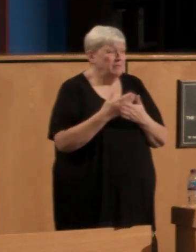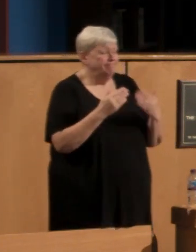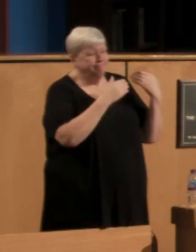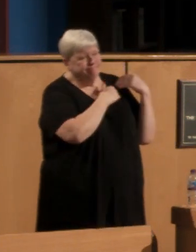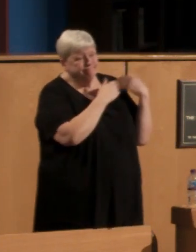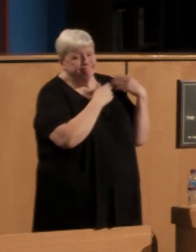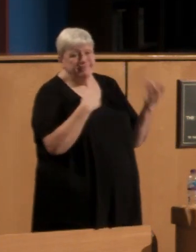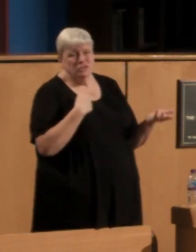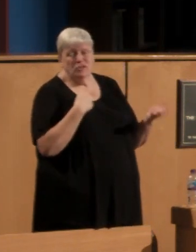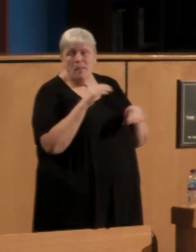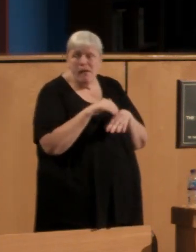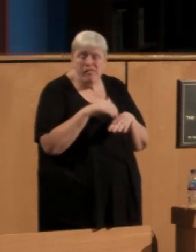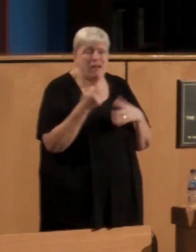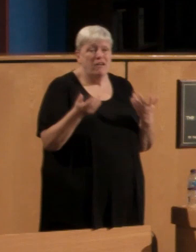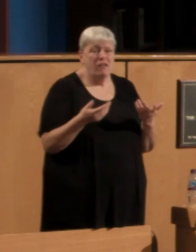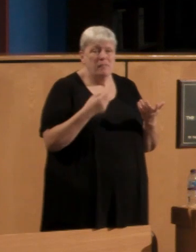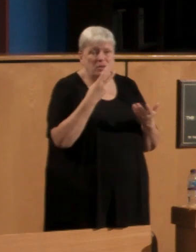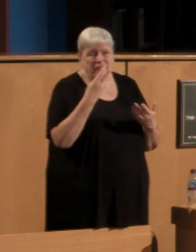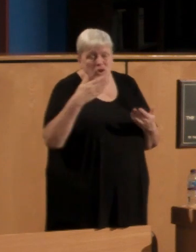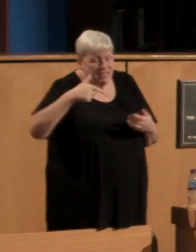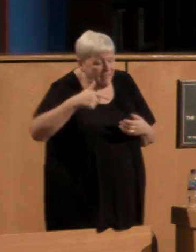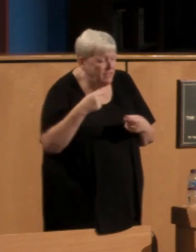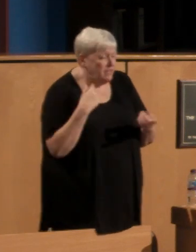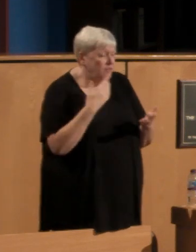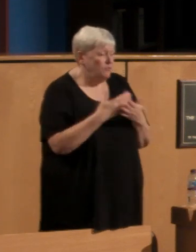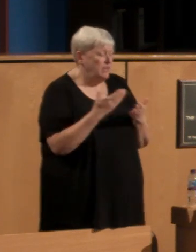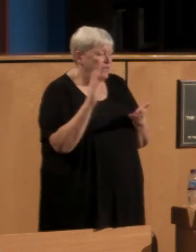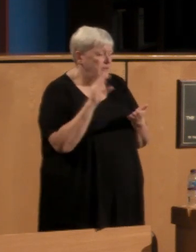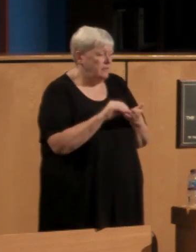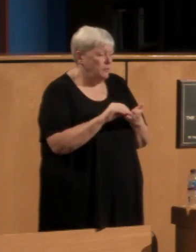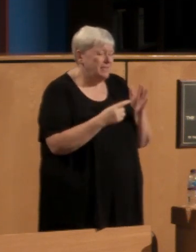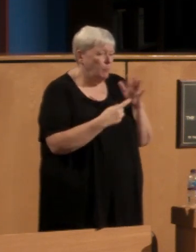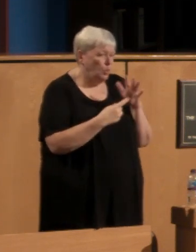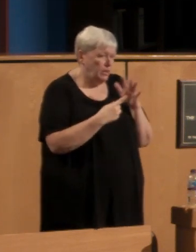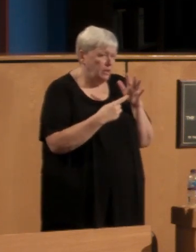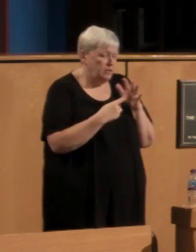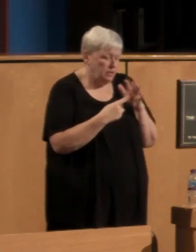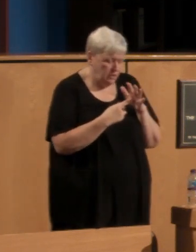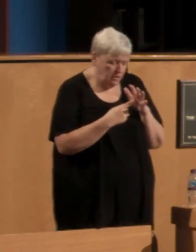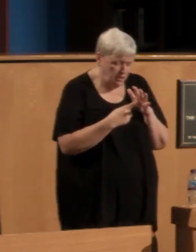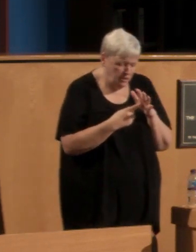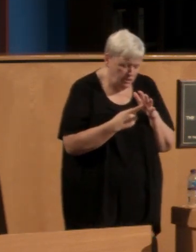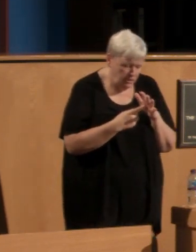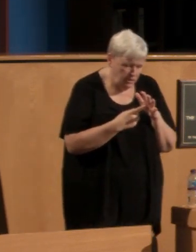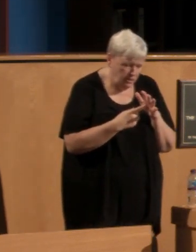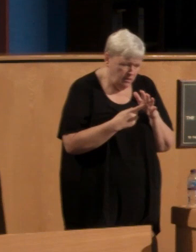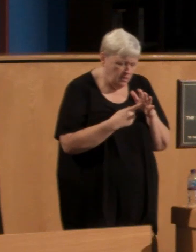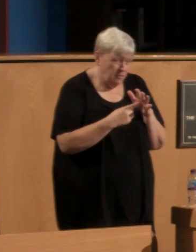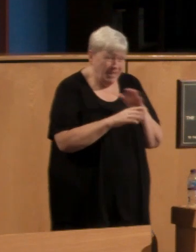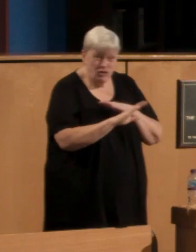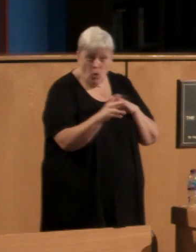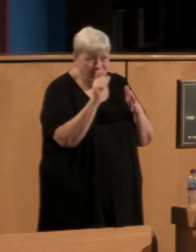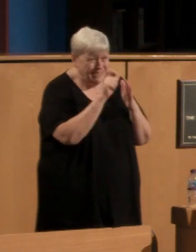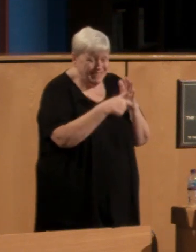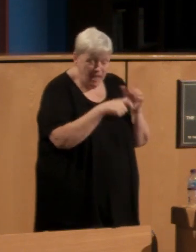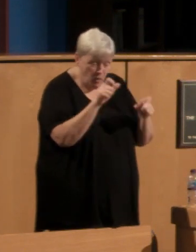pain 24/7. But I think what's important is when, say, maybe non-disabled people write